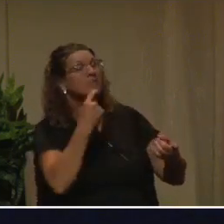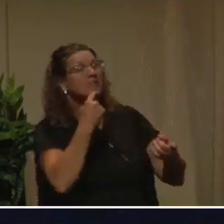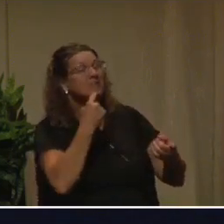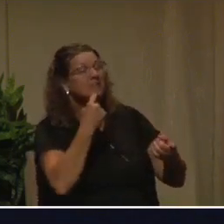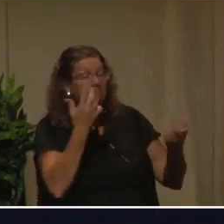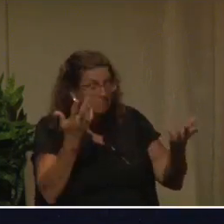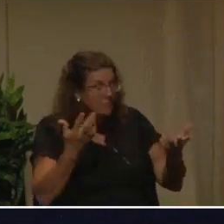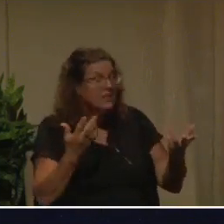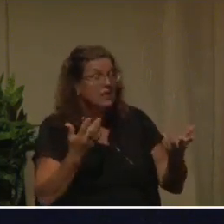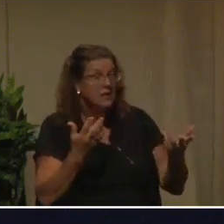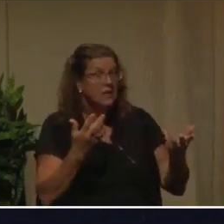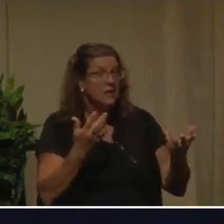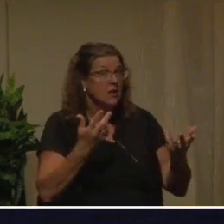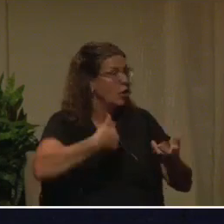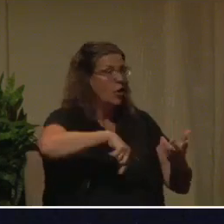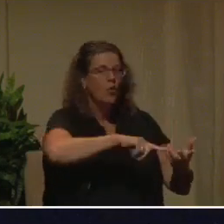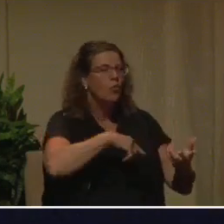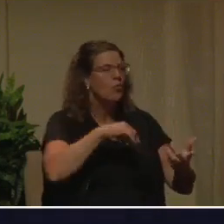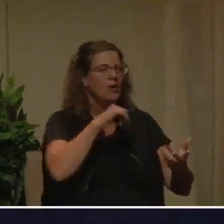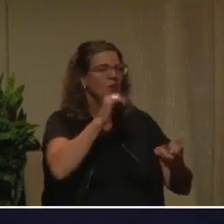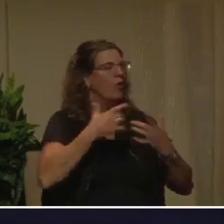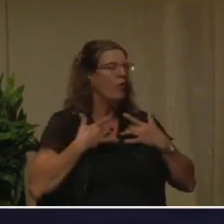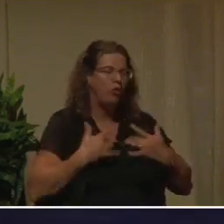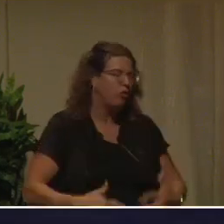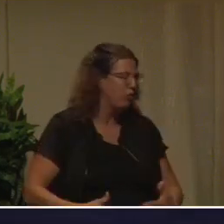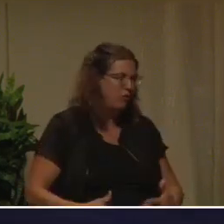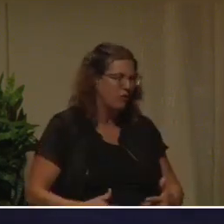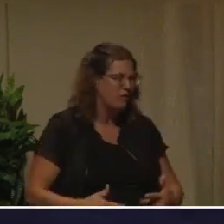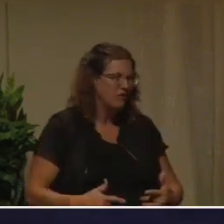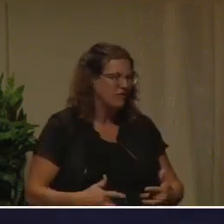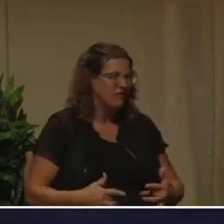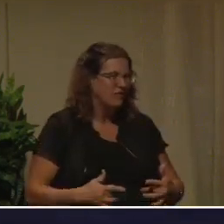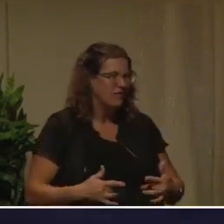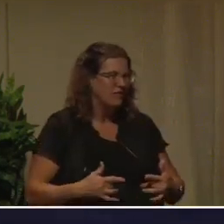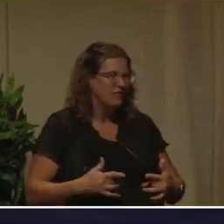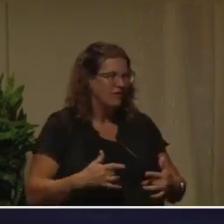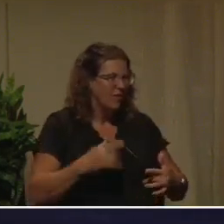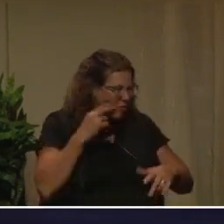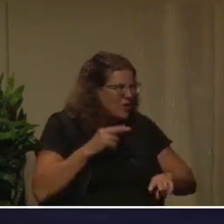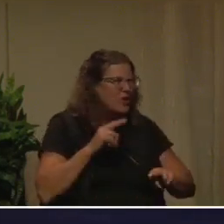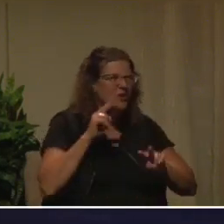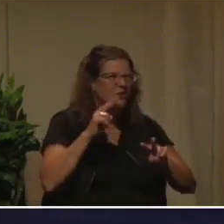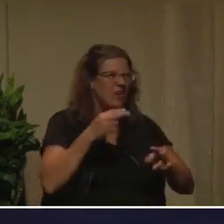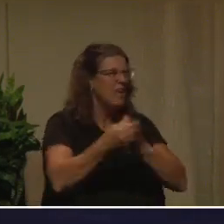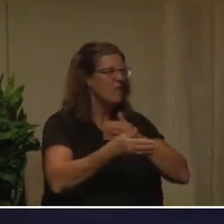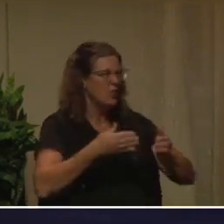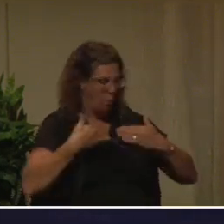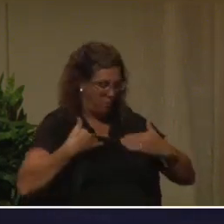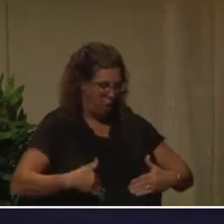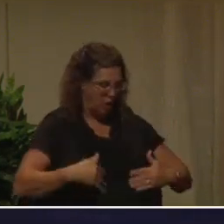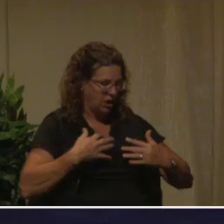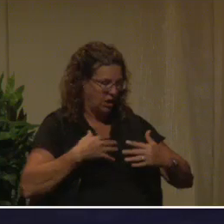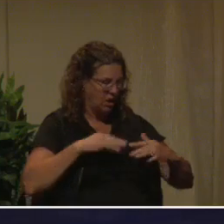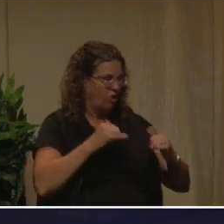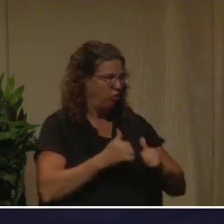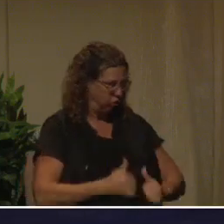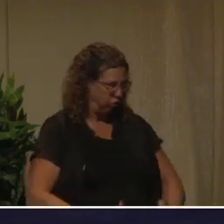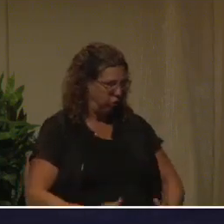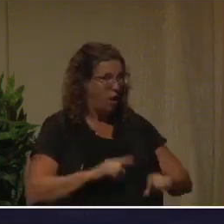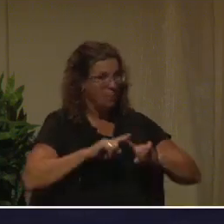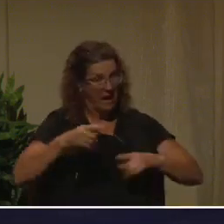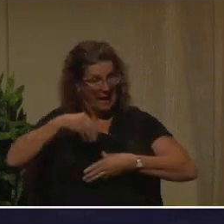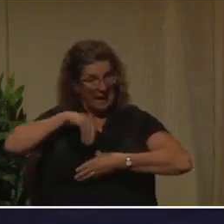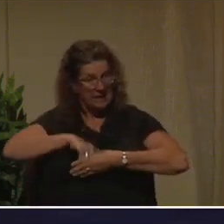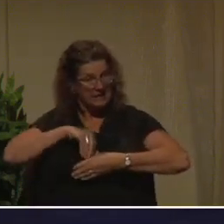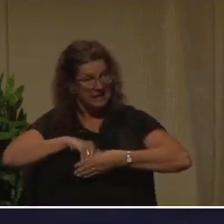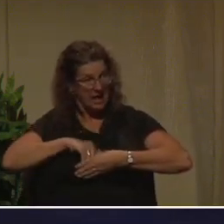Therefore, we do not lose heart. Though outwardly we are wasting away, yet inwardly we are being renewed